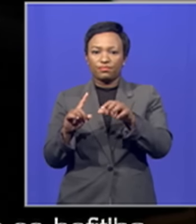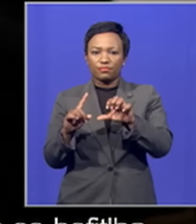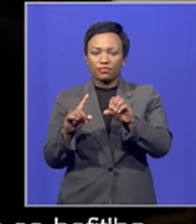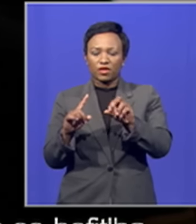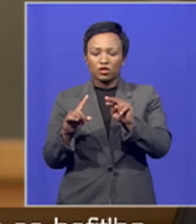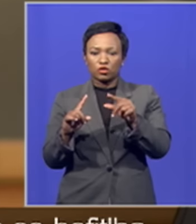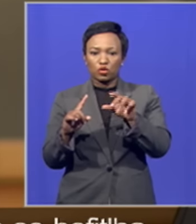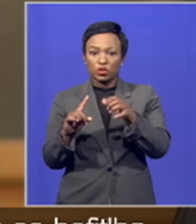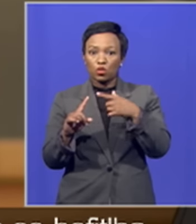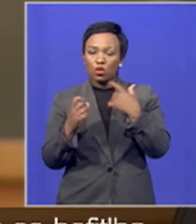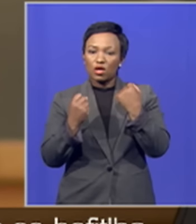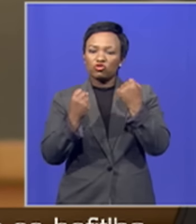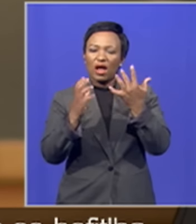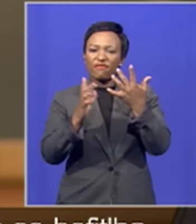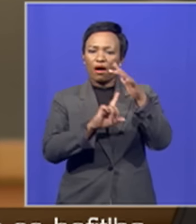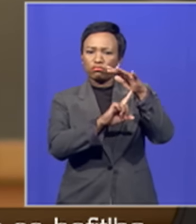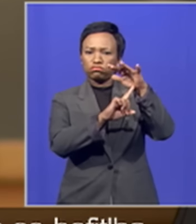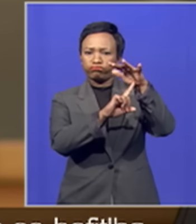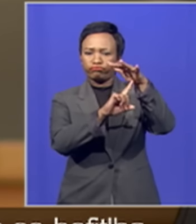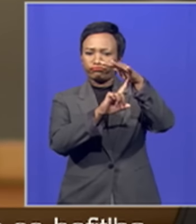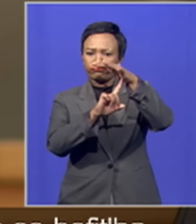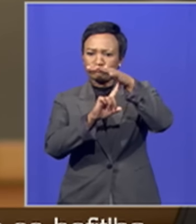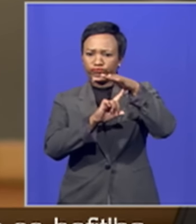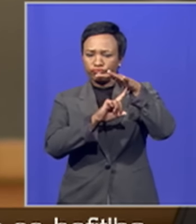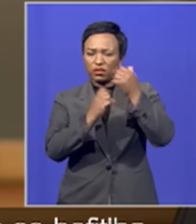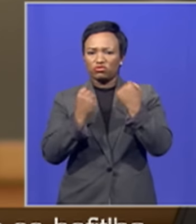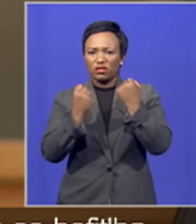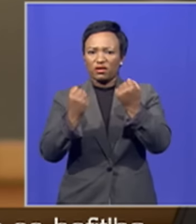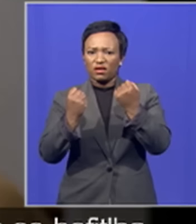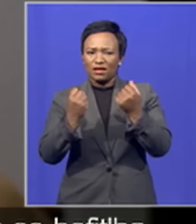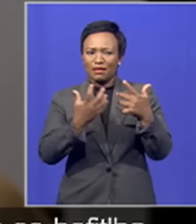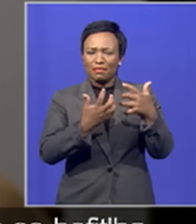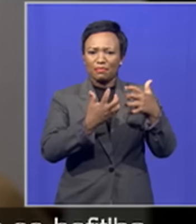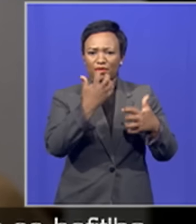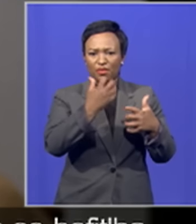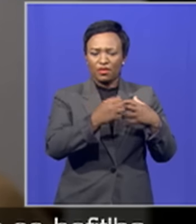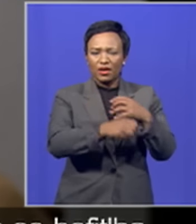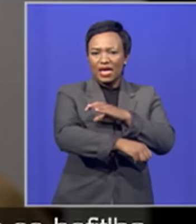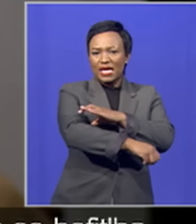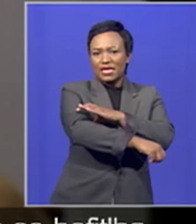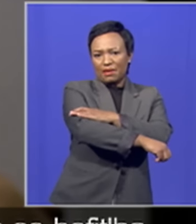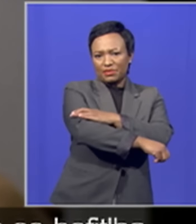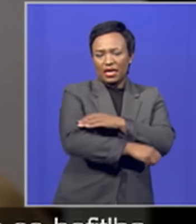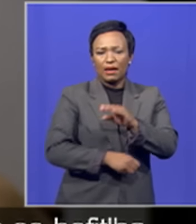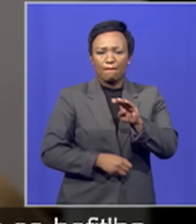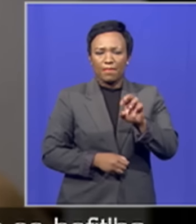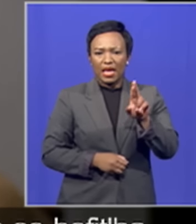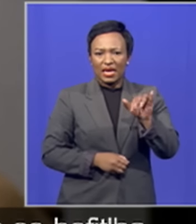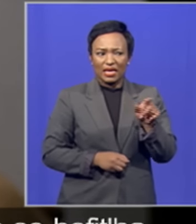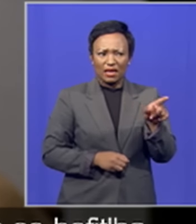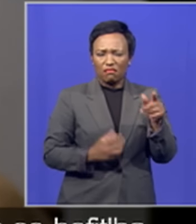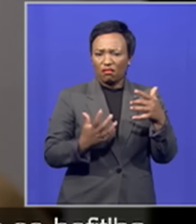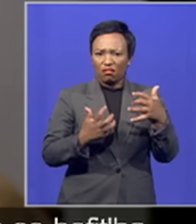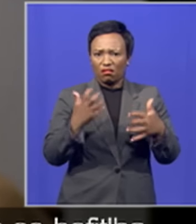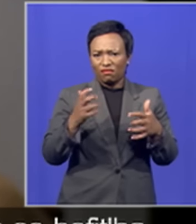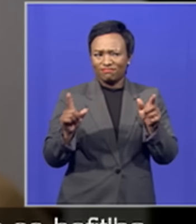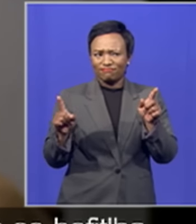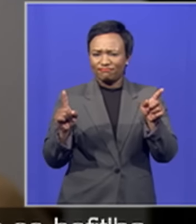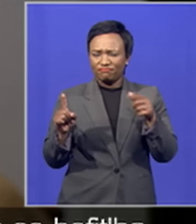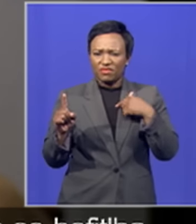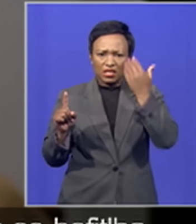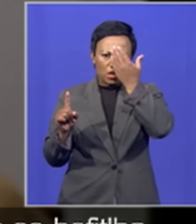dikologa ntlo ya ga Molefe o neelane ka bopaki jo bo sa tsamaelaneng le jwa ga Kapteini Barry Kruger jwa gore o ne a sa itse